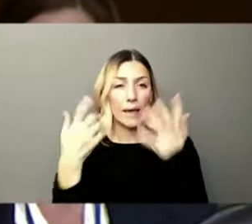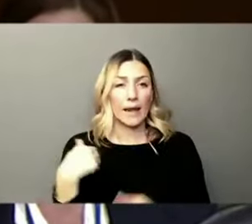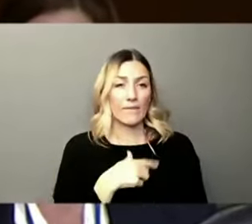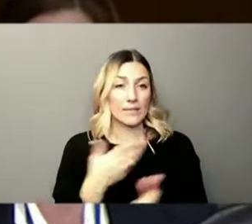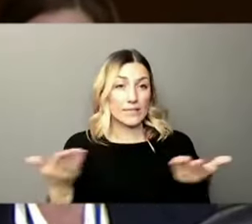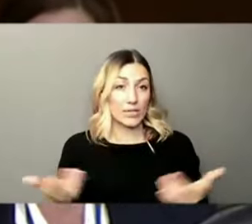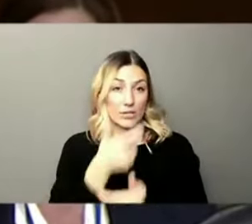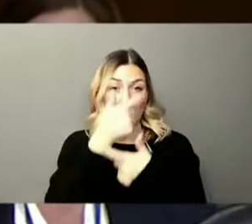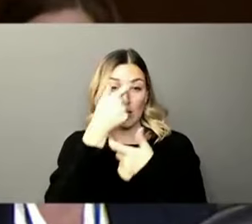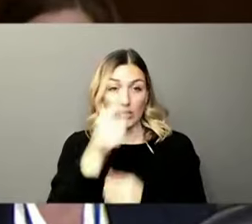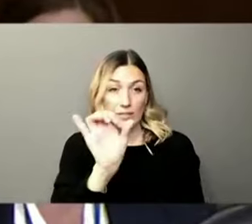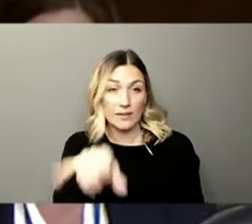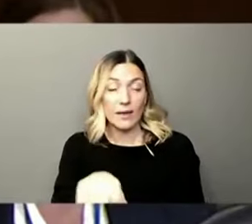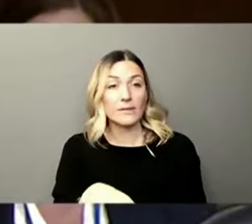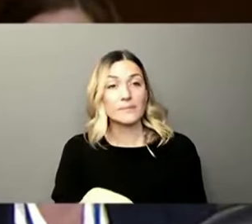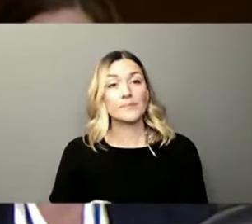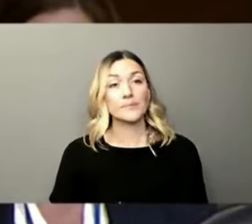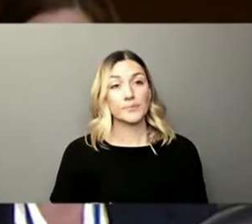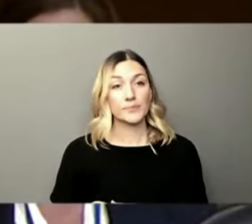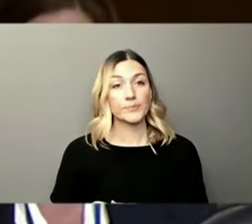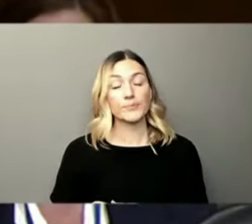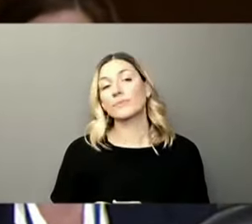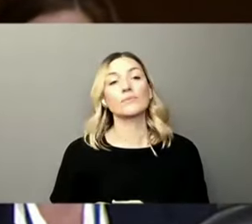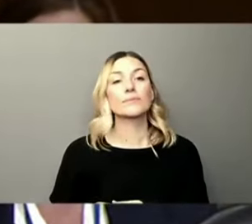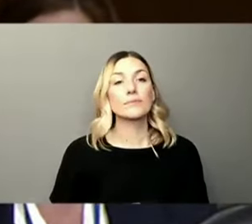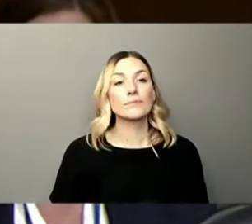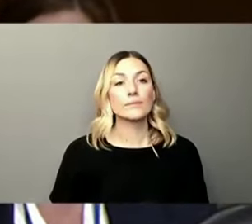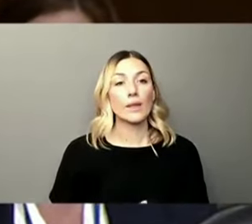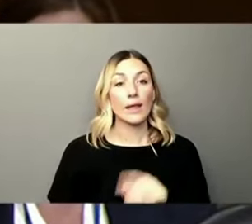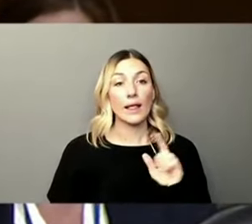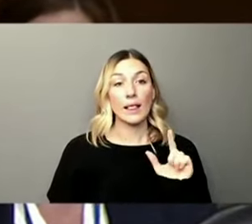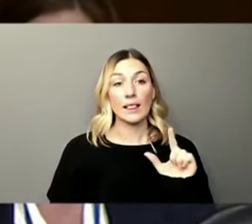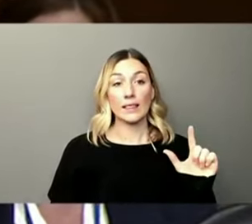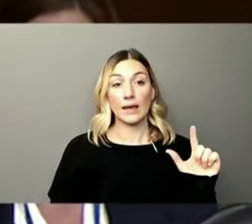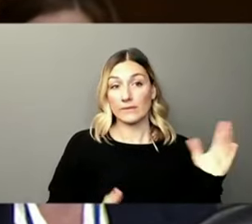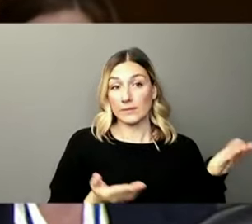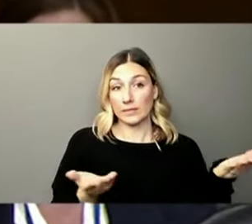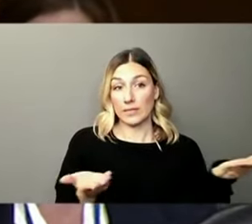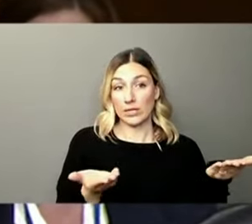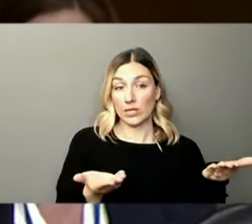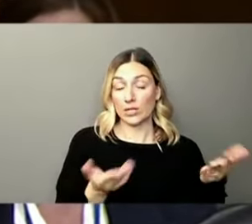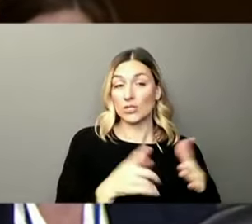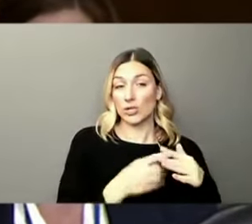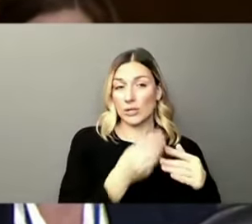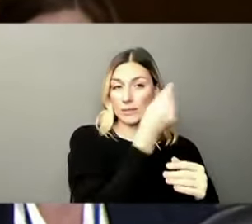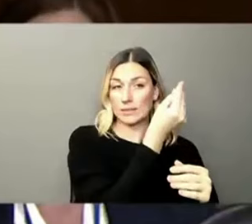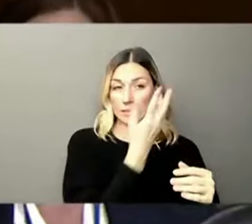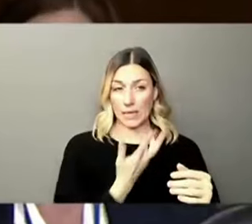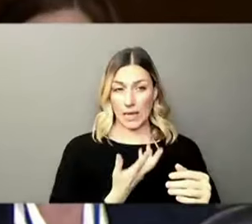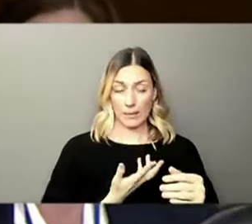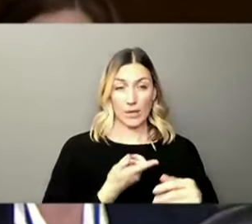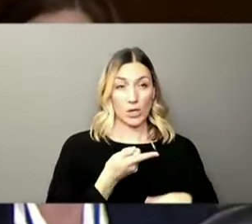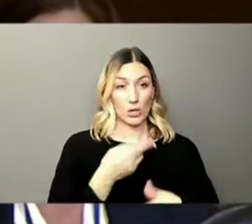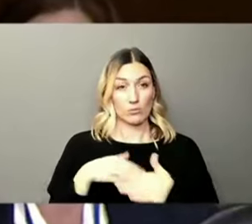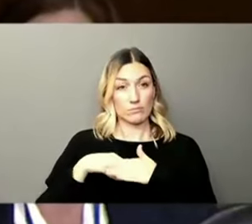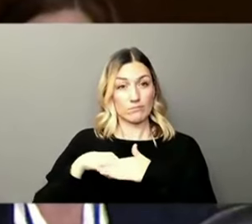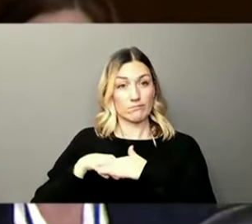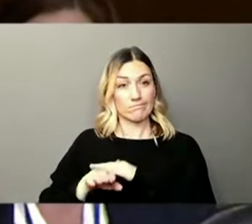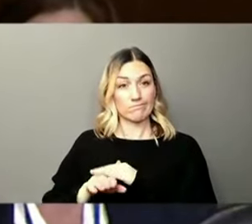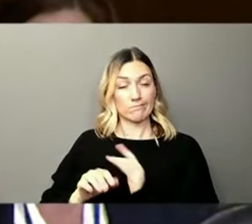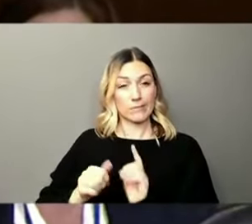it. Let's start on the left side of the down here. Tell me, once you got into your own